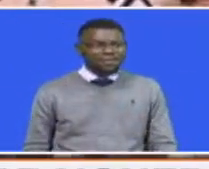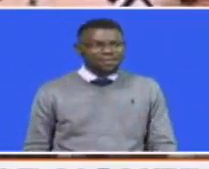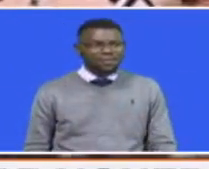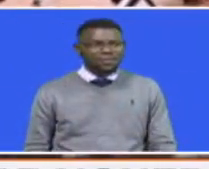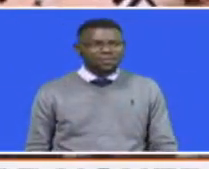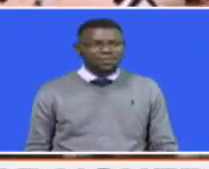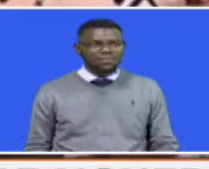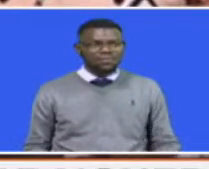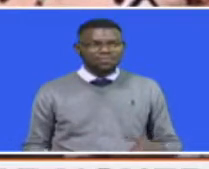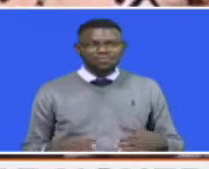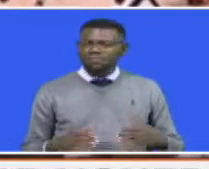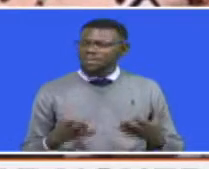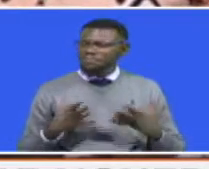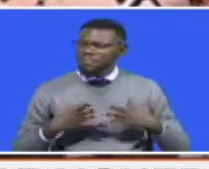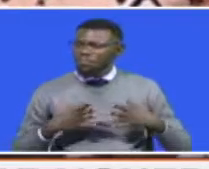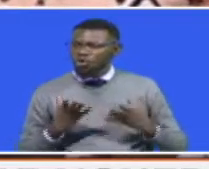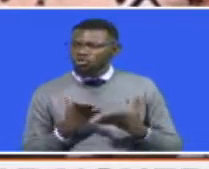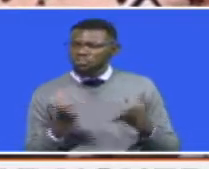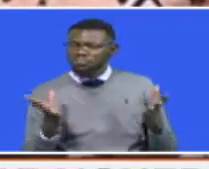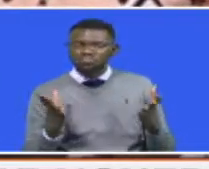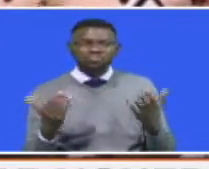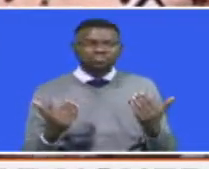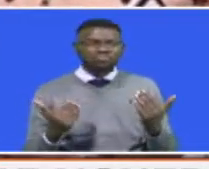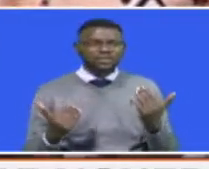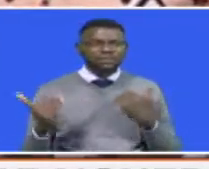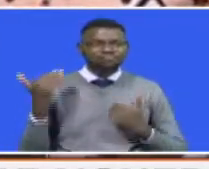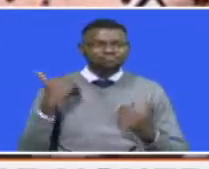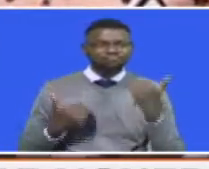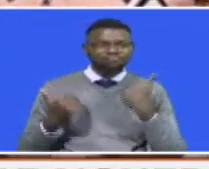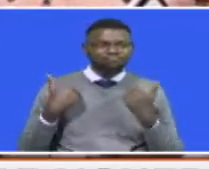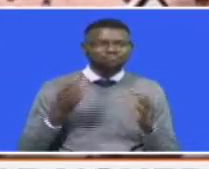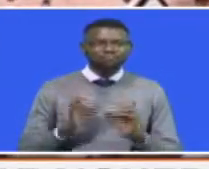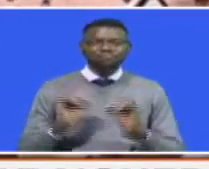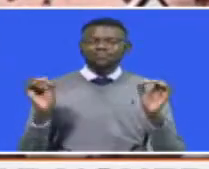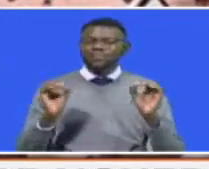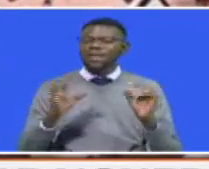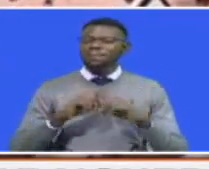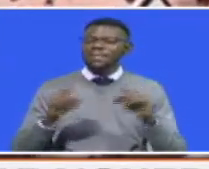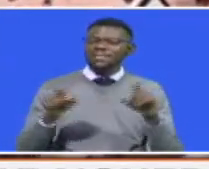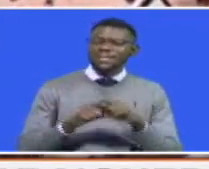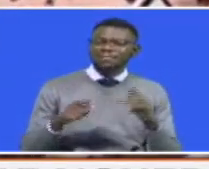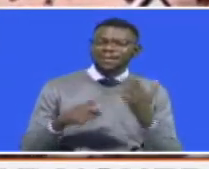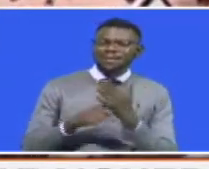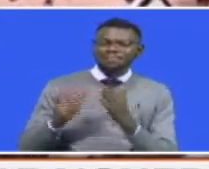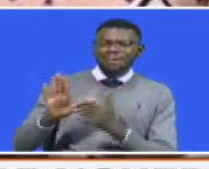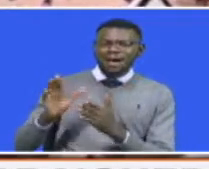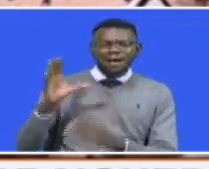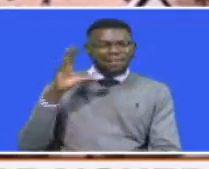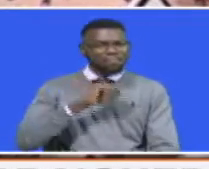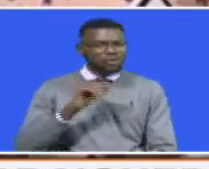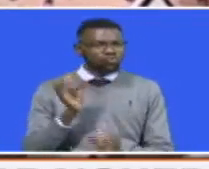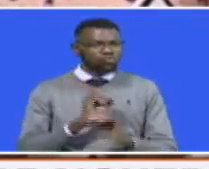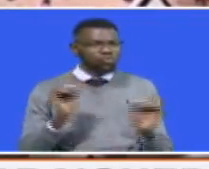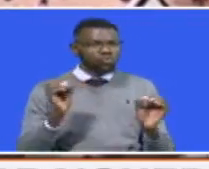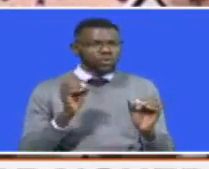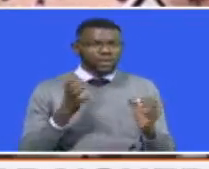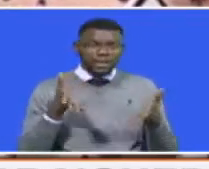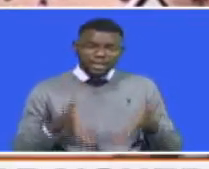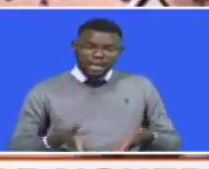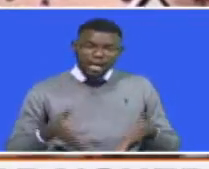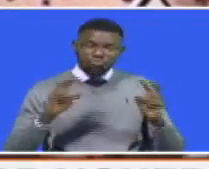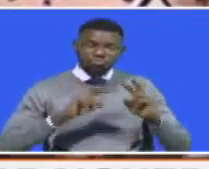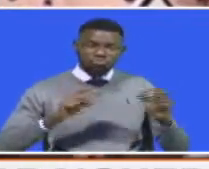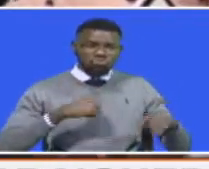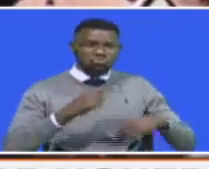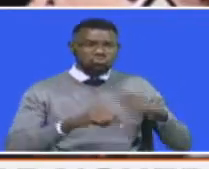the victims in the papers. And maybe they can use the initials, because investigations are still going on. I have